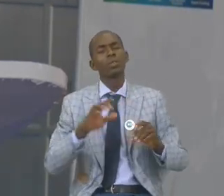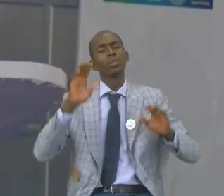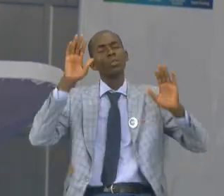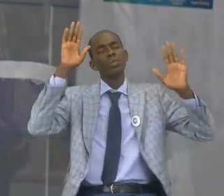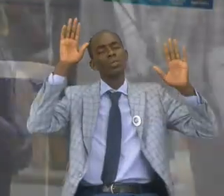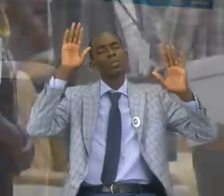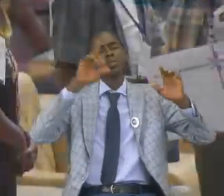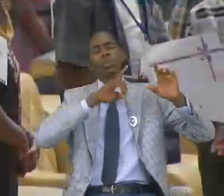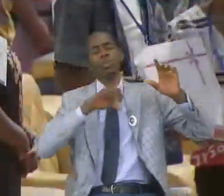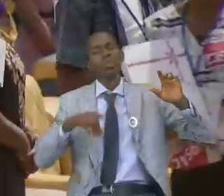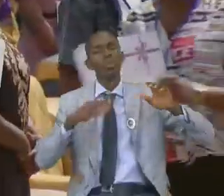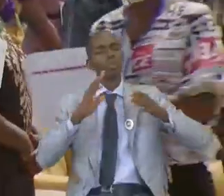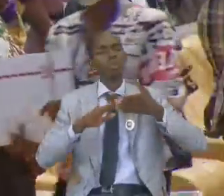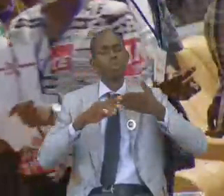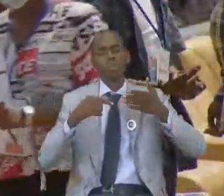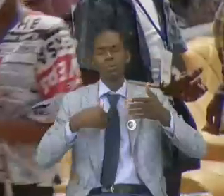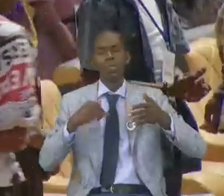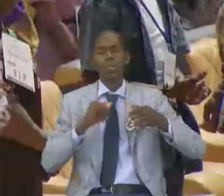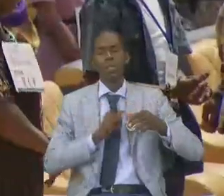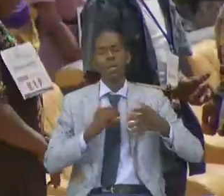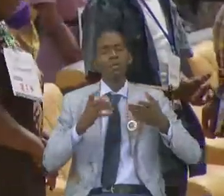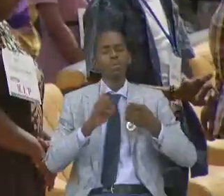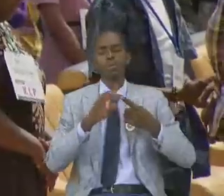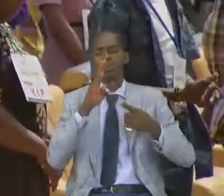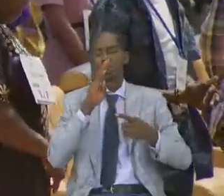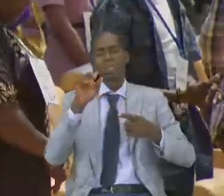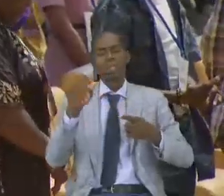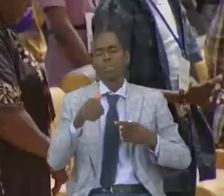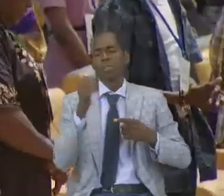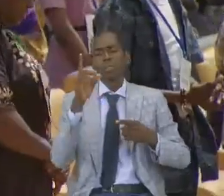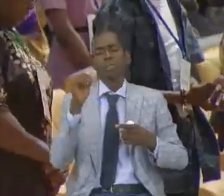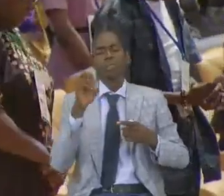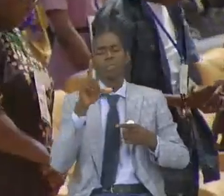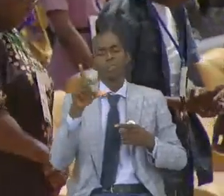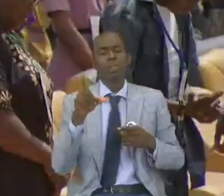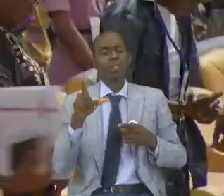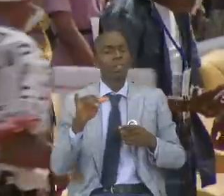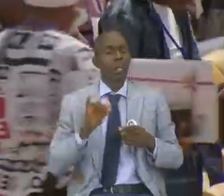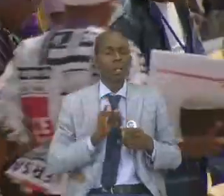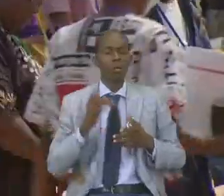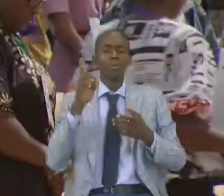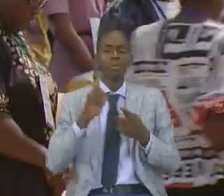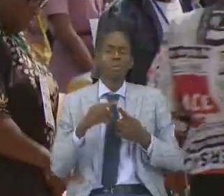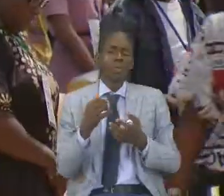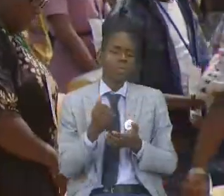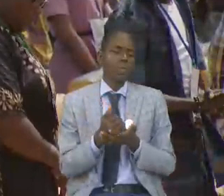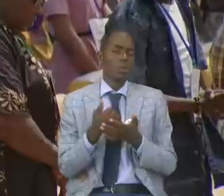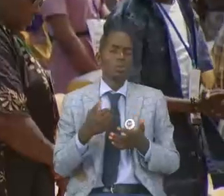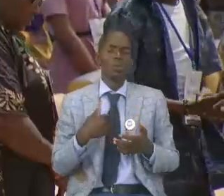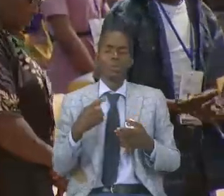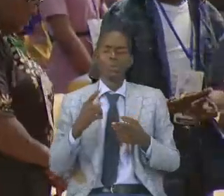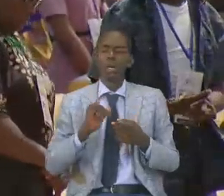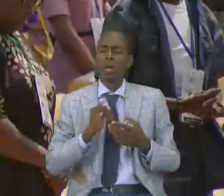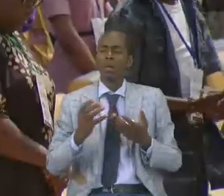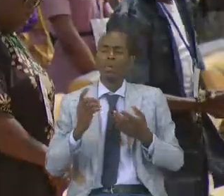up your hand and say, oh Lord, here am I. I'm connecting with heaven today. I will no more serve sin. I will no